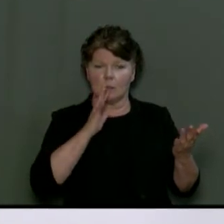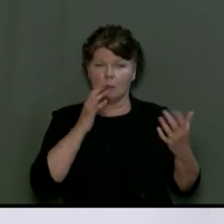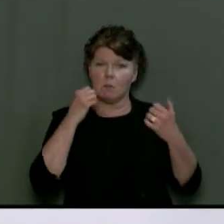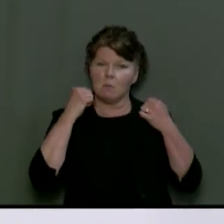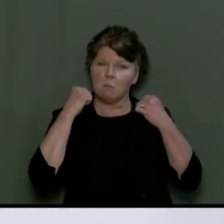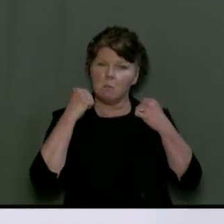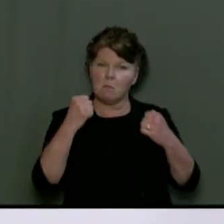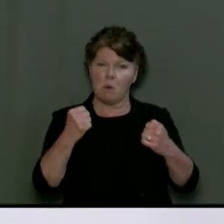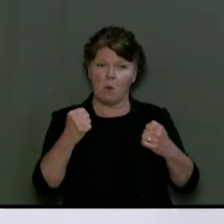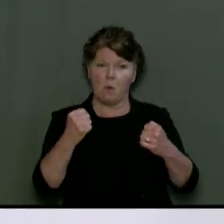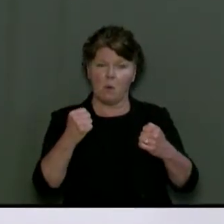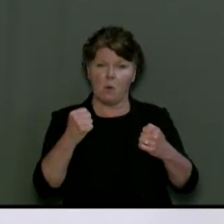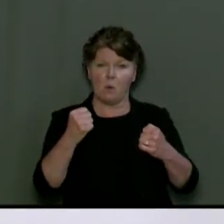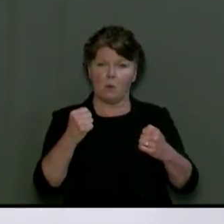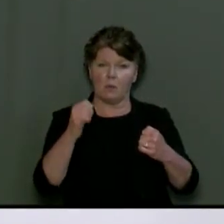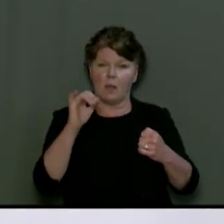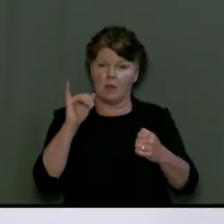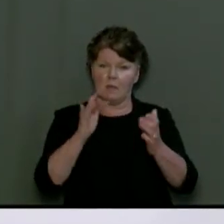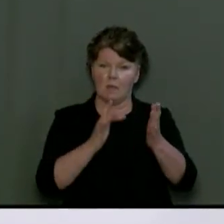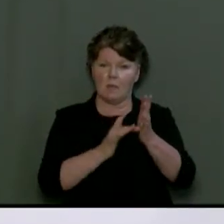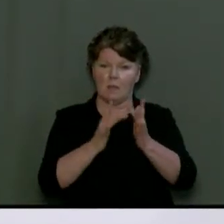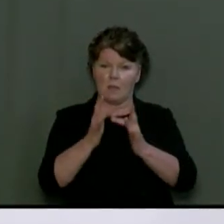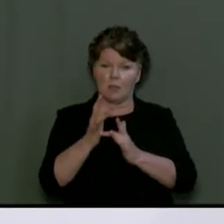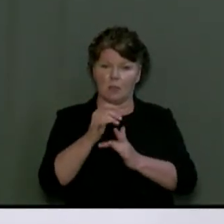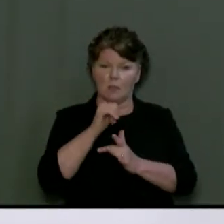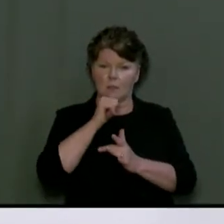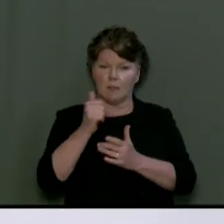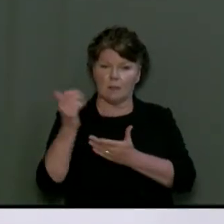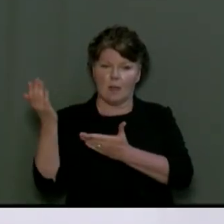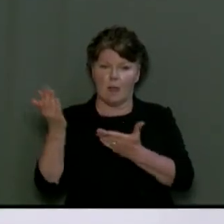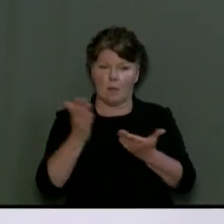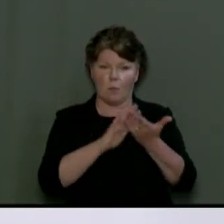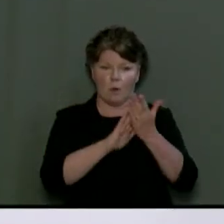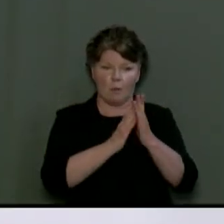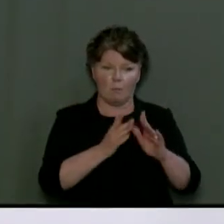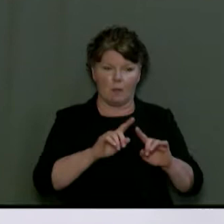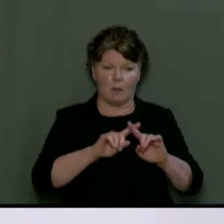boldly? Who is this Jesus who does not bring peace but the sword?